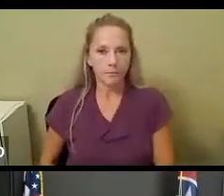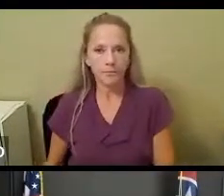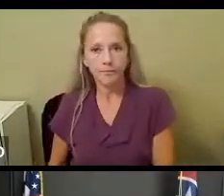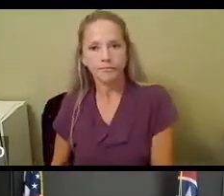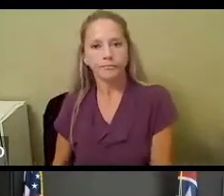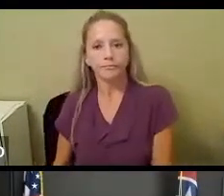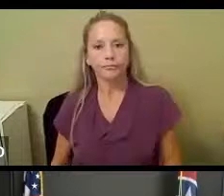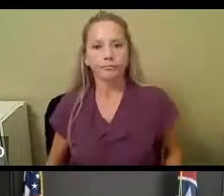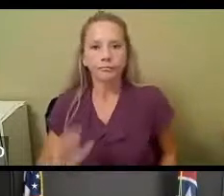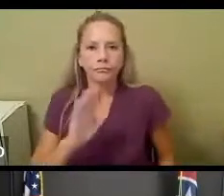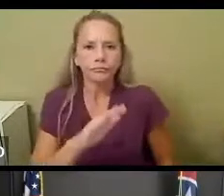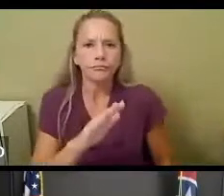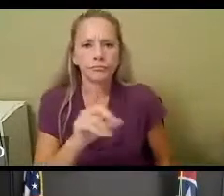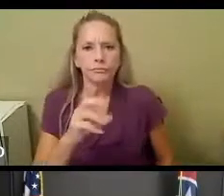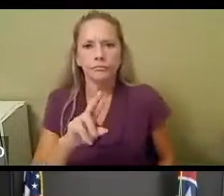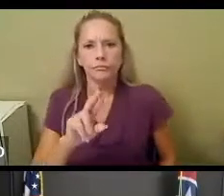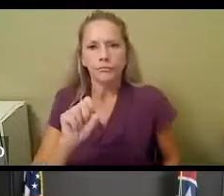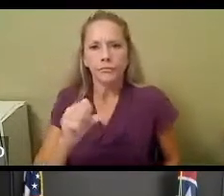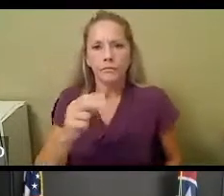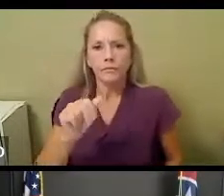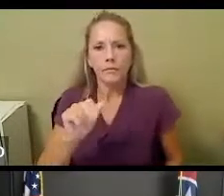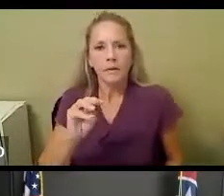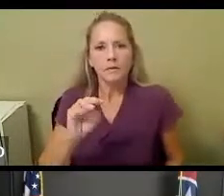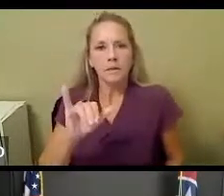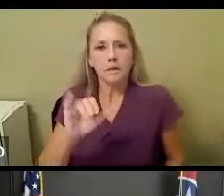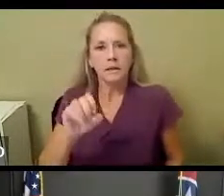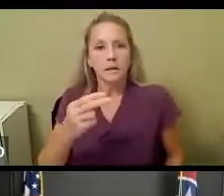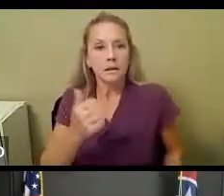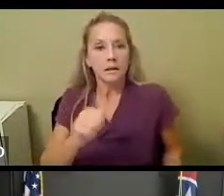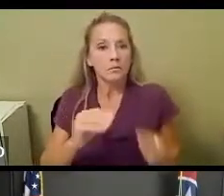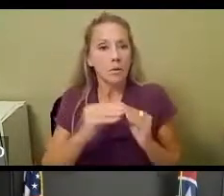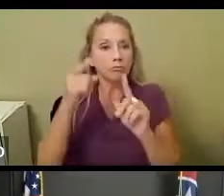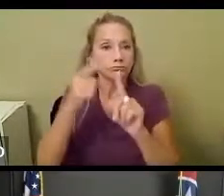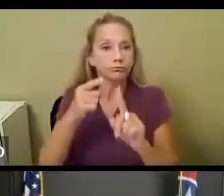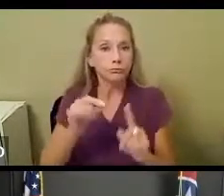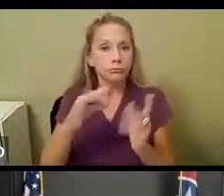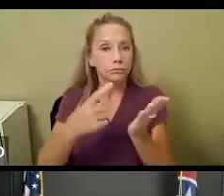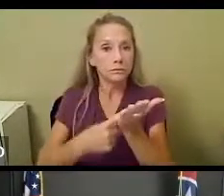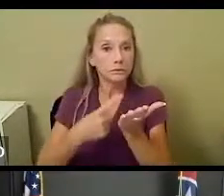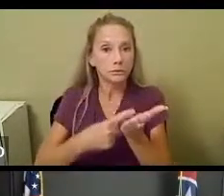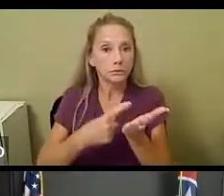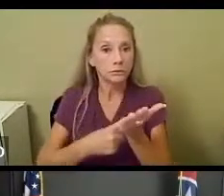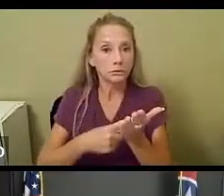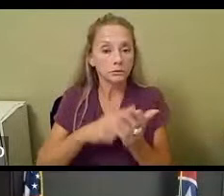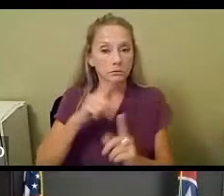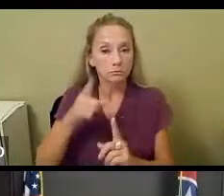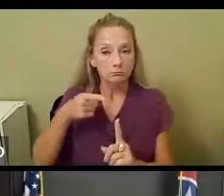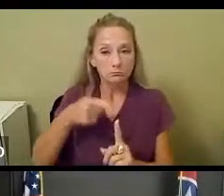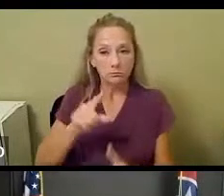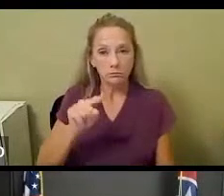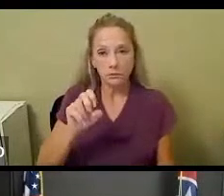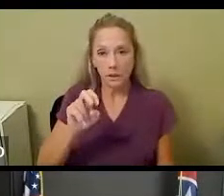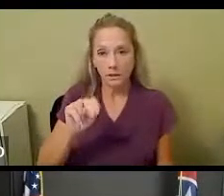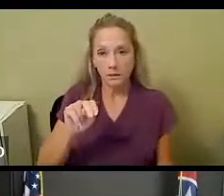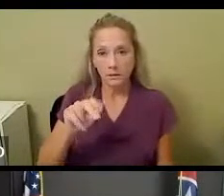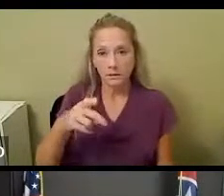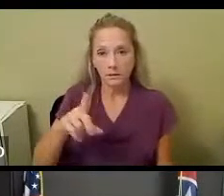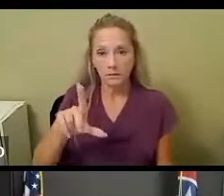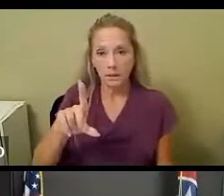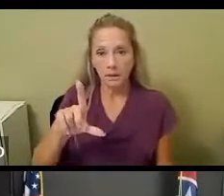Dr. Shamia, any other points of discussion or any points of discussion regarding the Tennessee Pledge from the